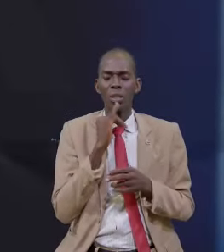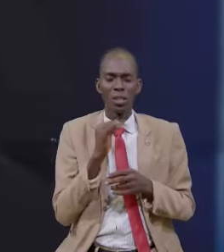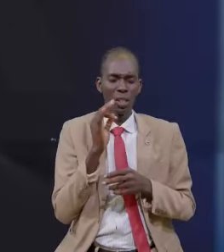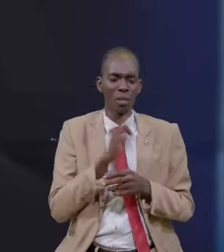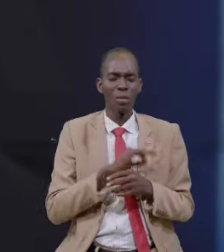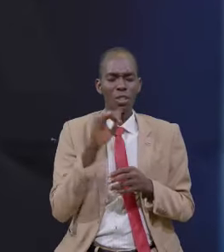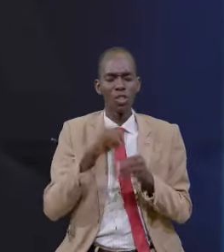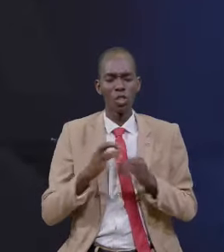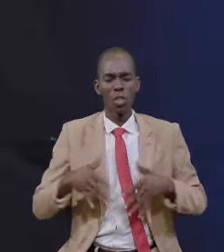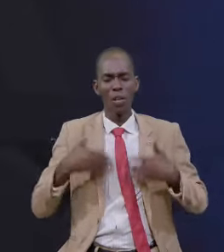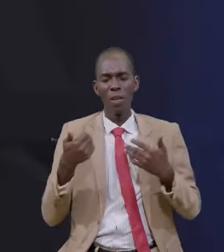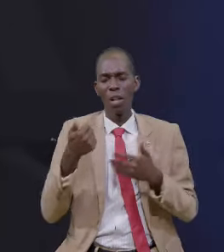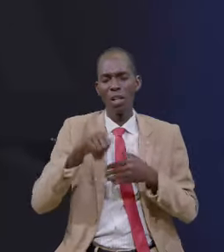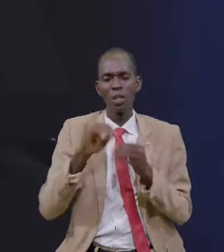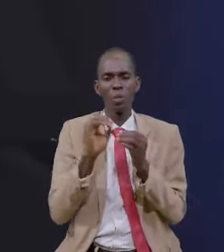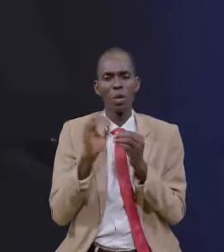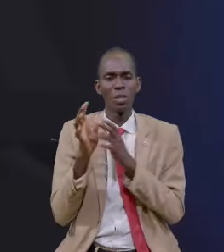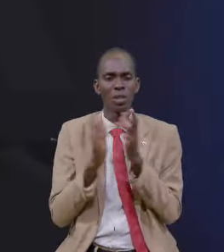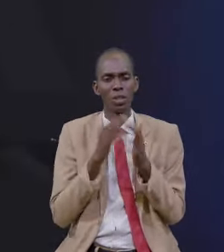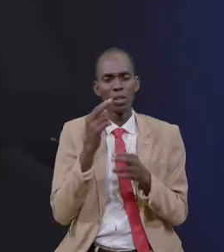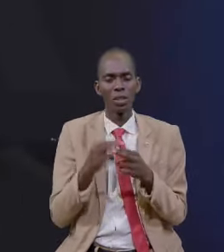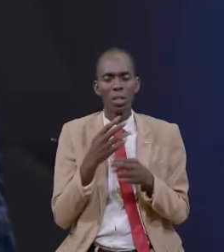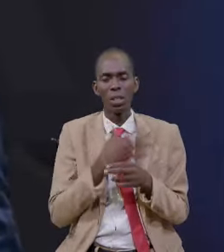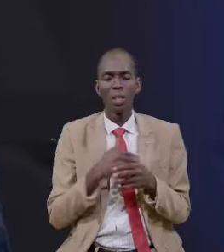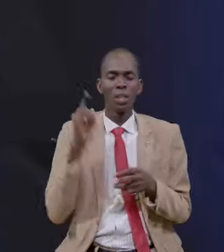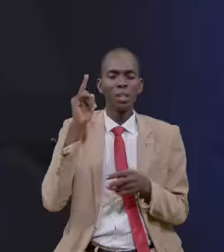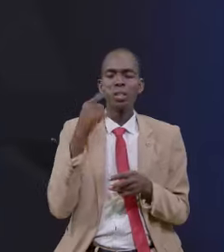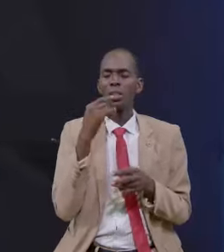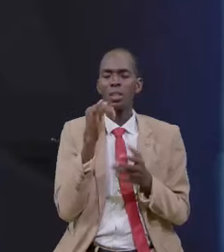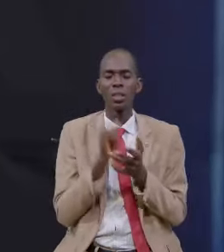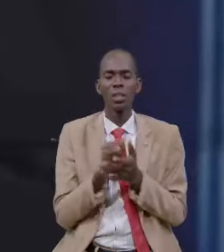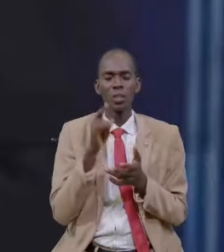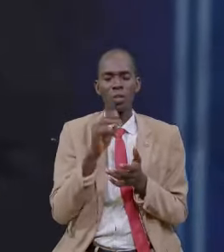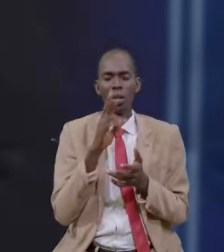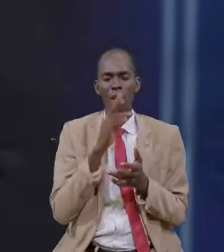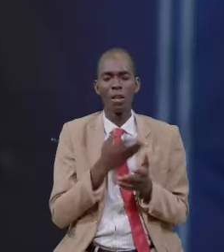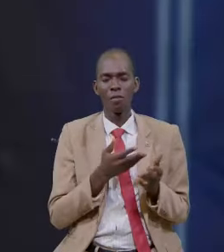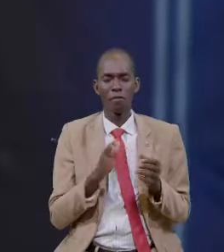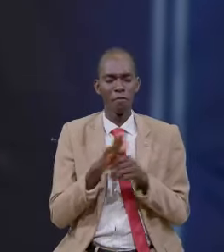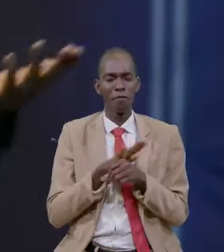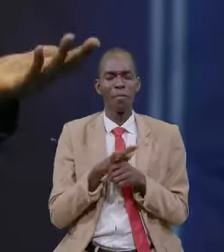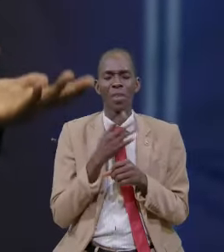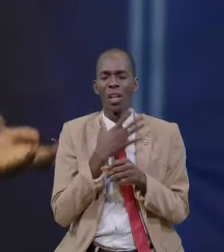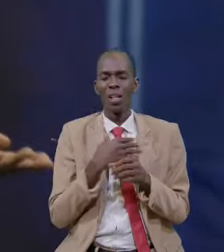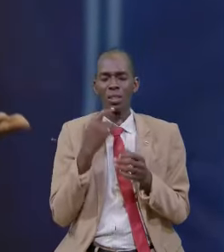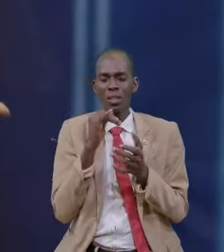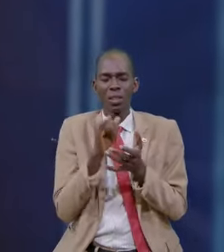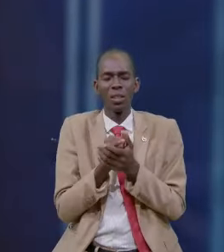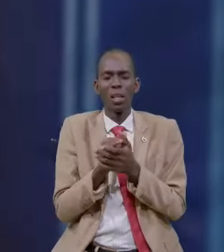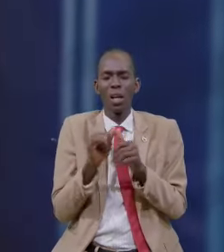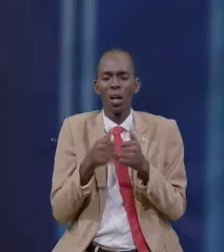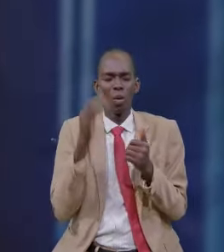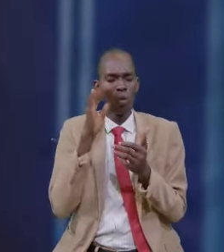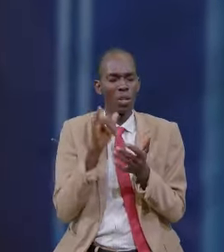anymore. And it says you are filled with all the fullness of God. How does that come? Faith